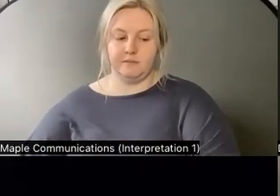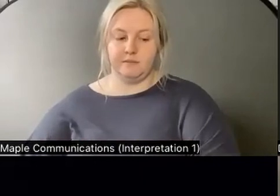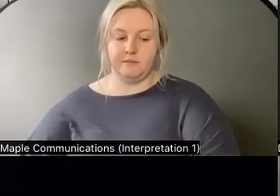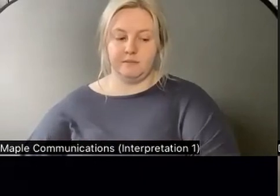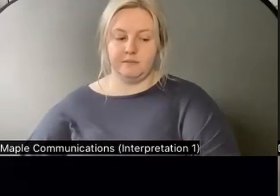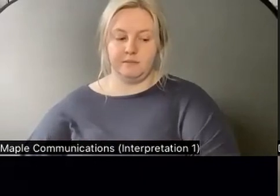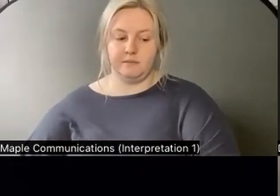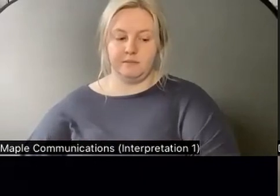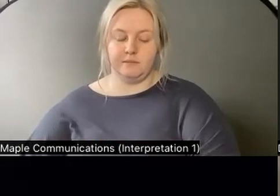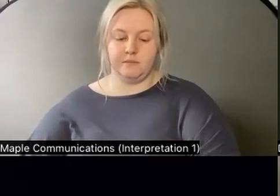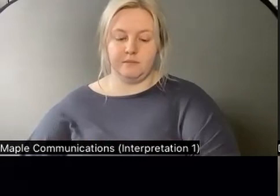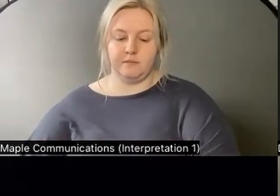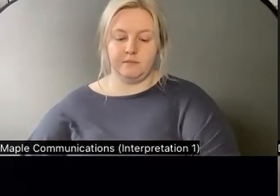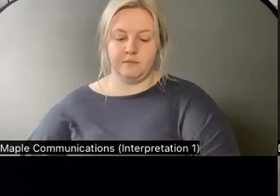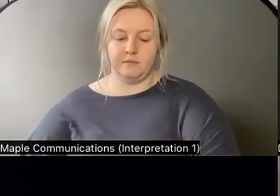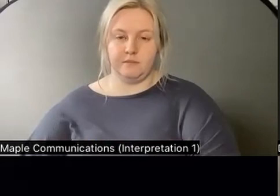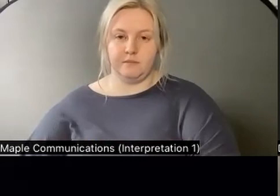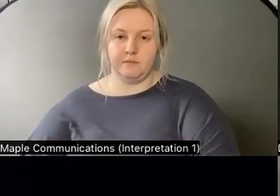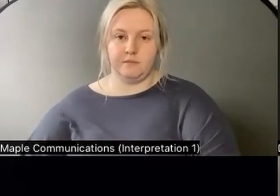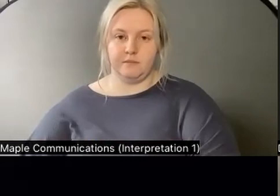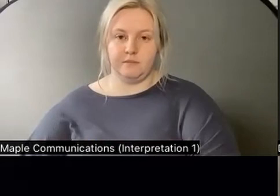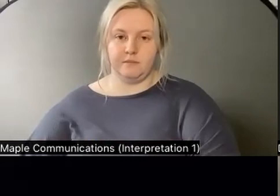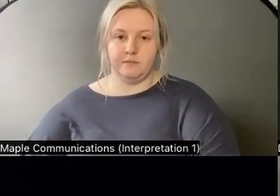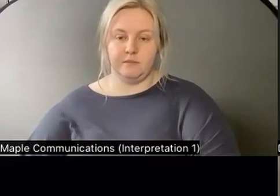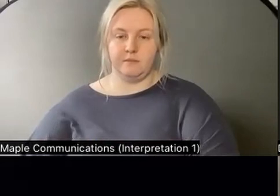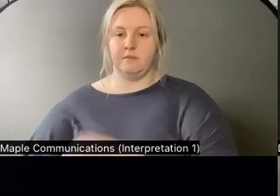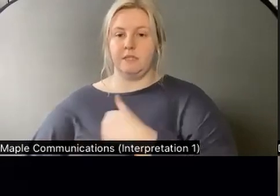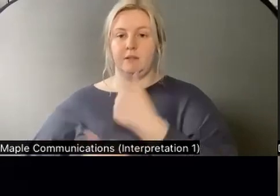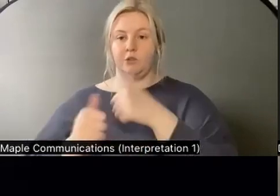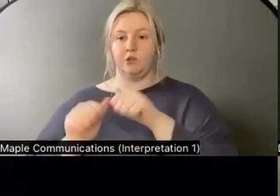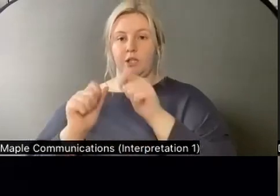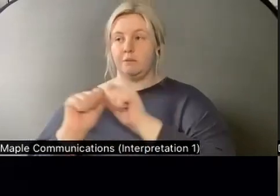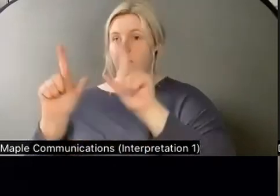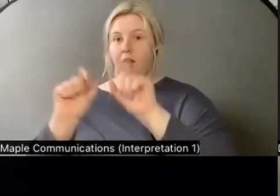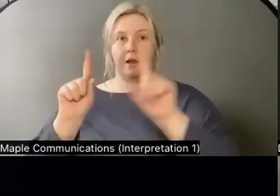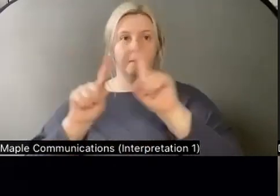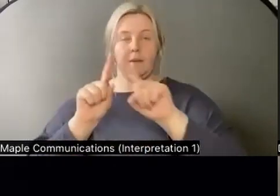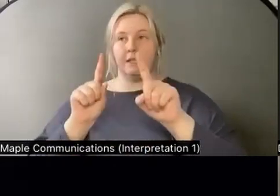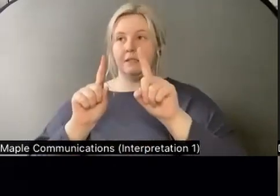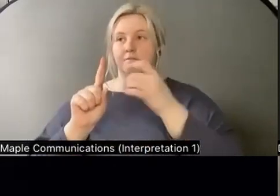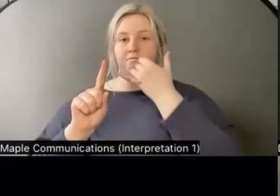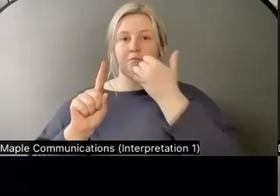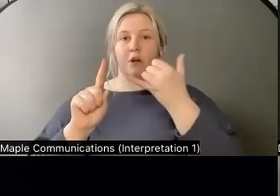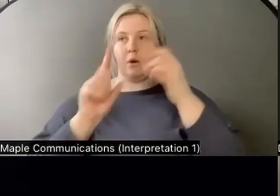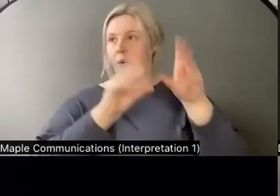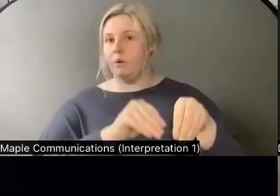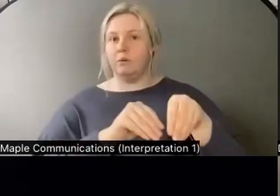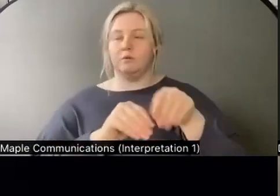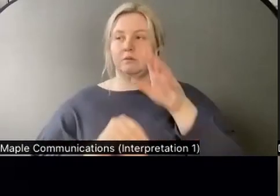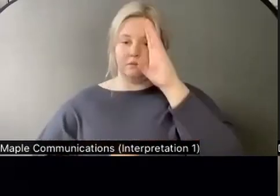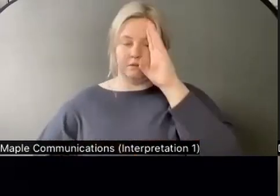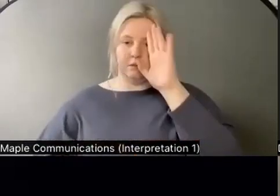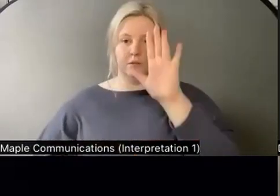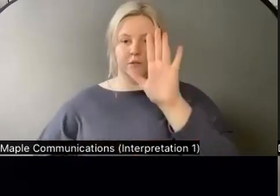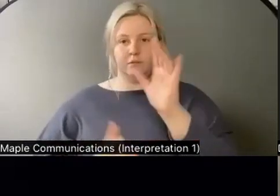know, closed a tab that I needed instead of one that I didn't, apparently. So this gives us a moment to